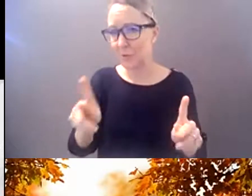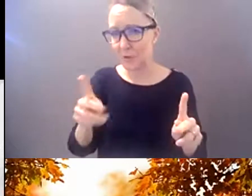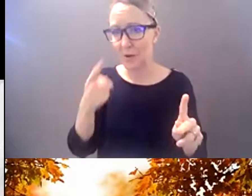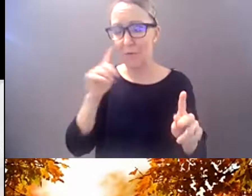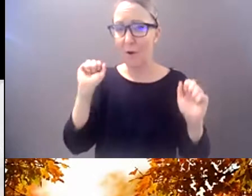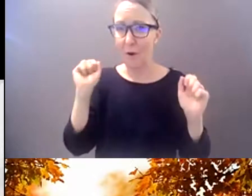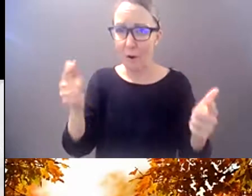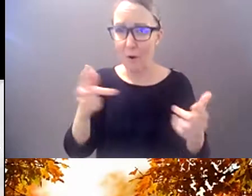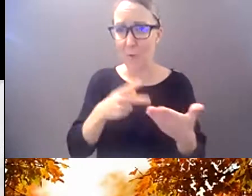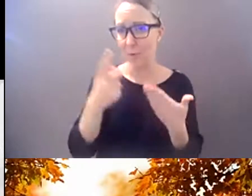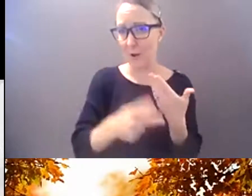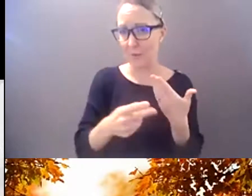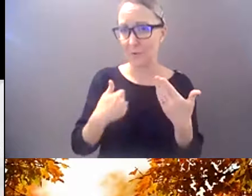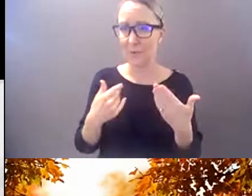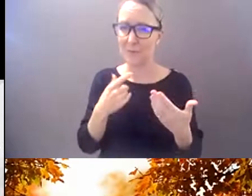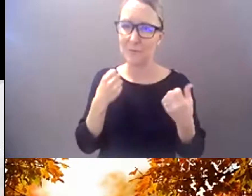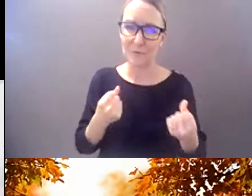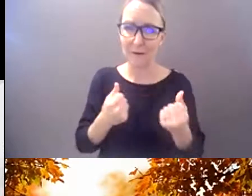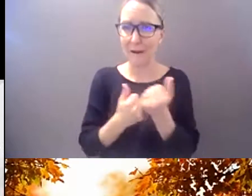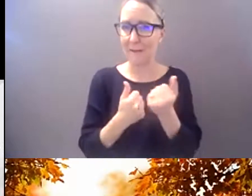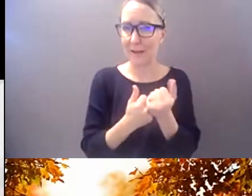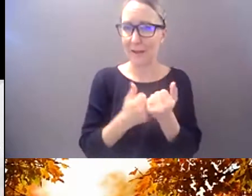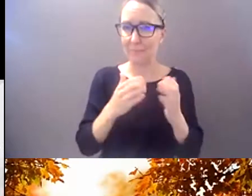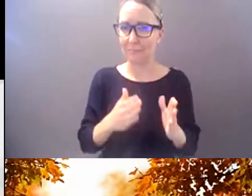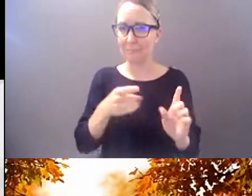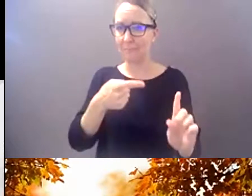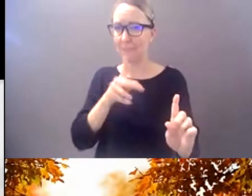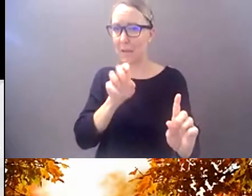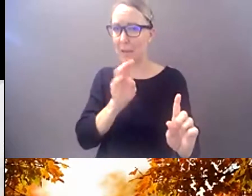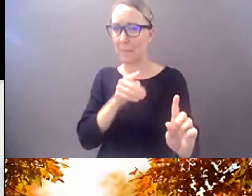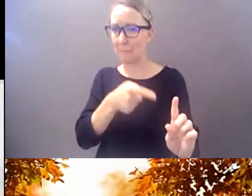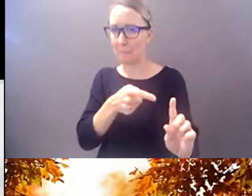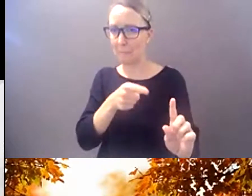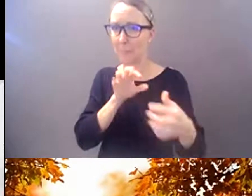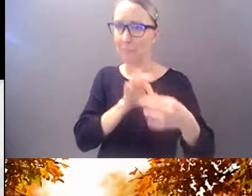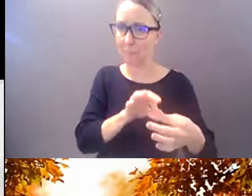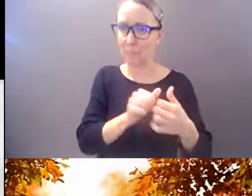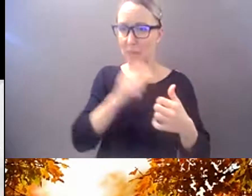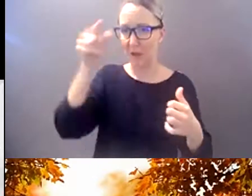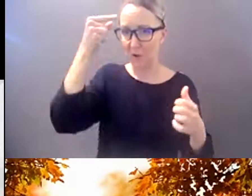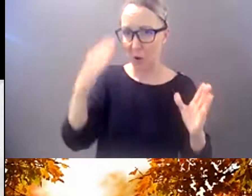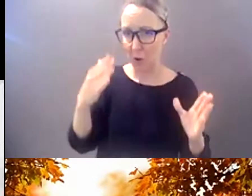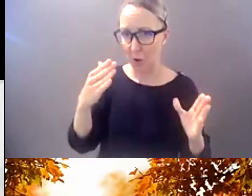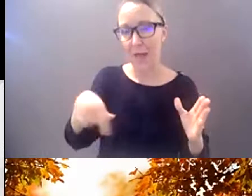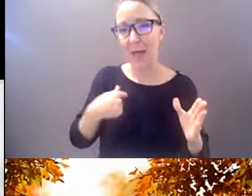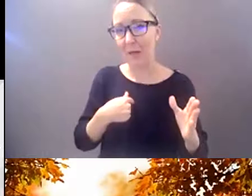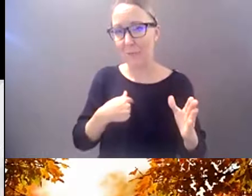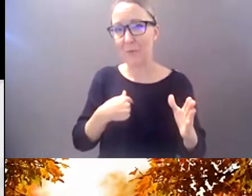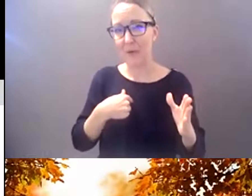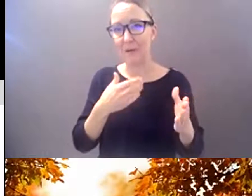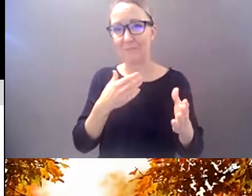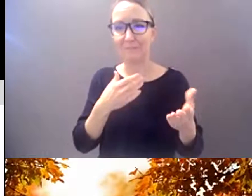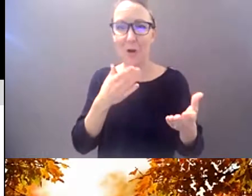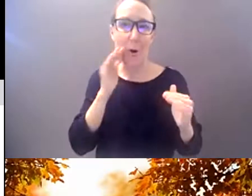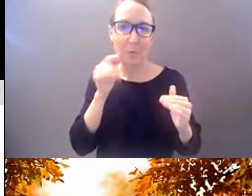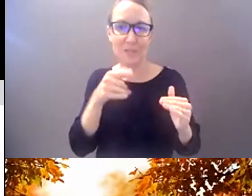of our programs to have such a strong advocate in Kim in the governor's office, and we wish Kim well in her new role. Next slide, please.